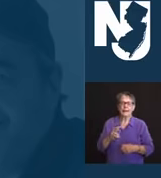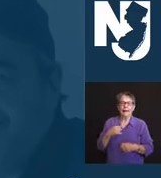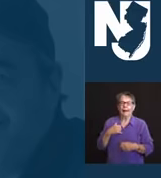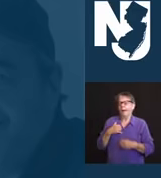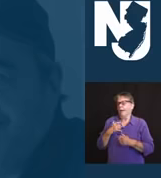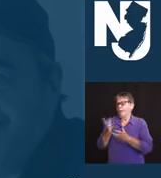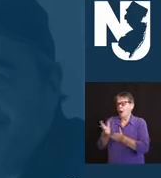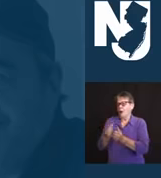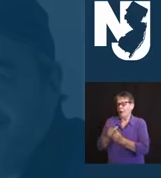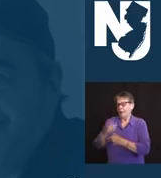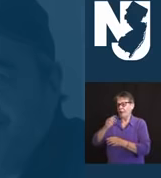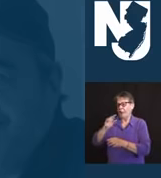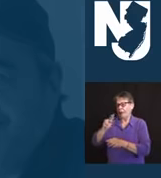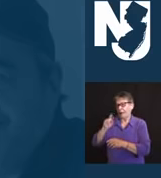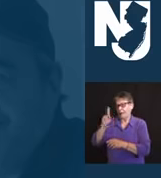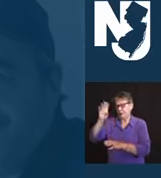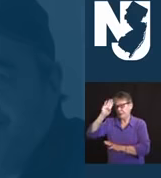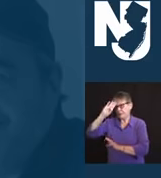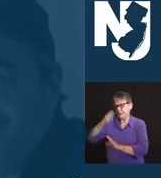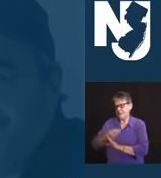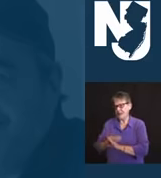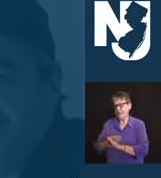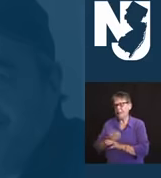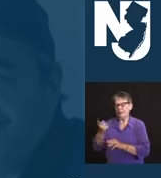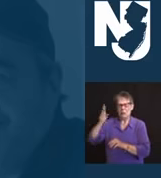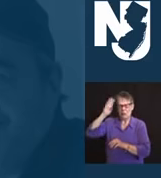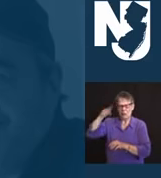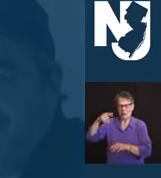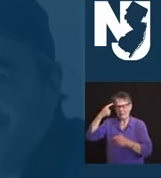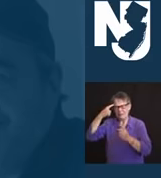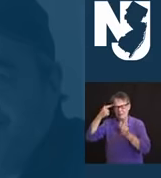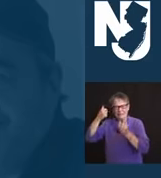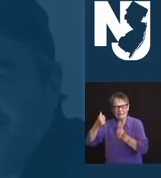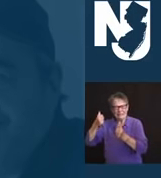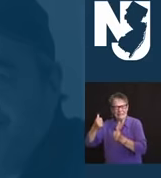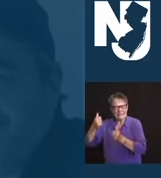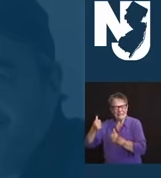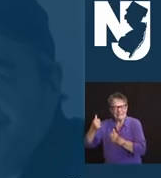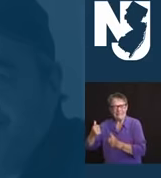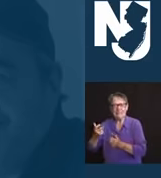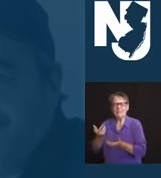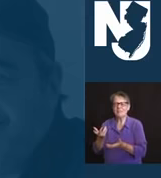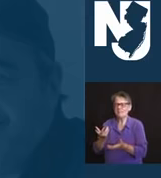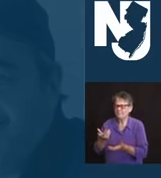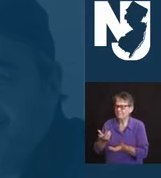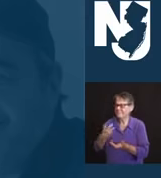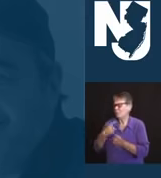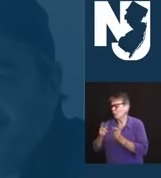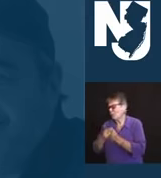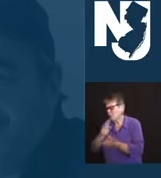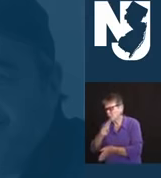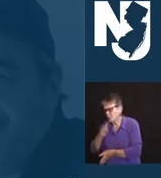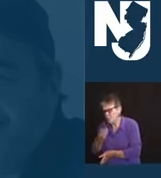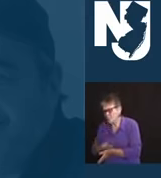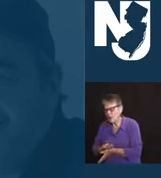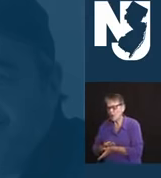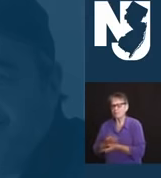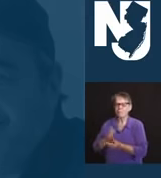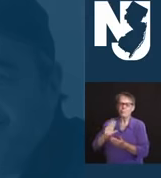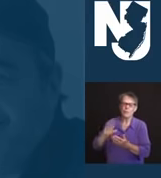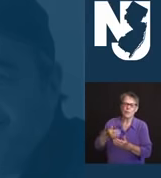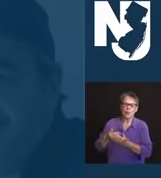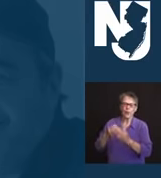were not looking great. And to you, Bart, and your sister, and Nick's wife, and the whole Acacella team, God bless you all.